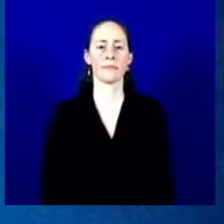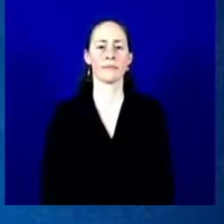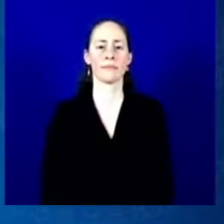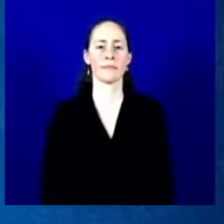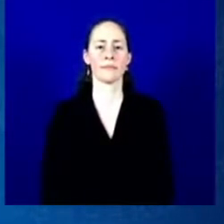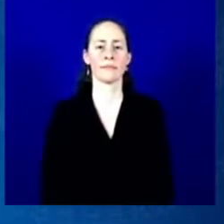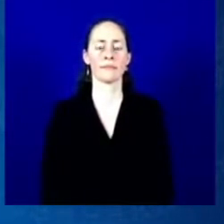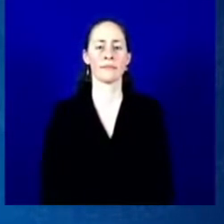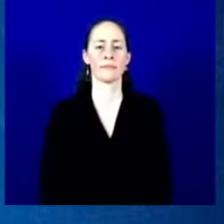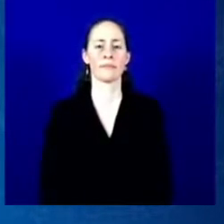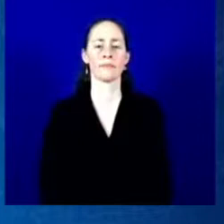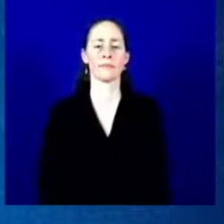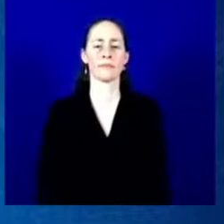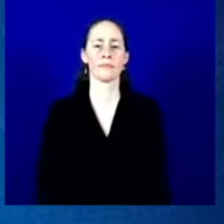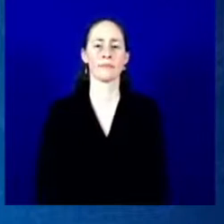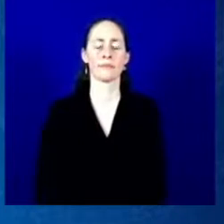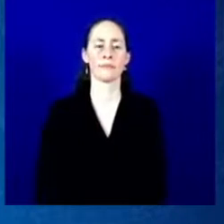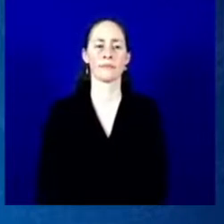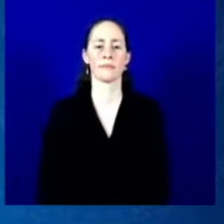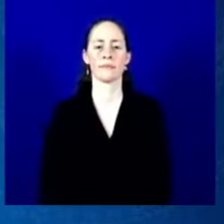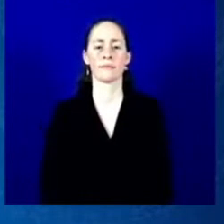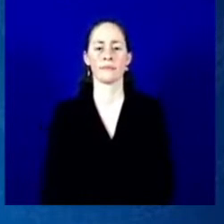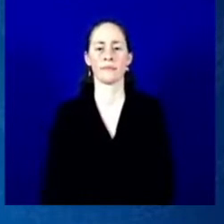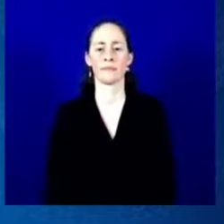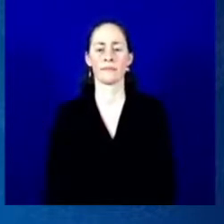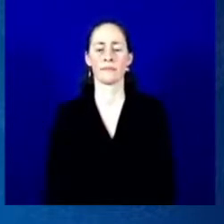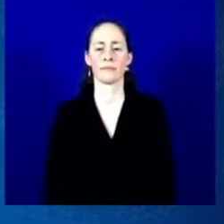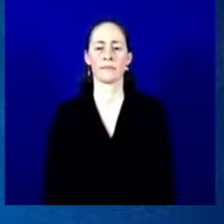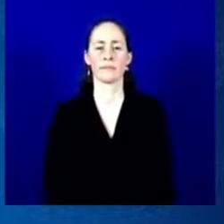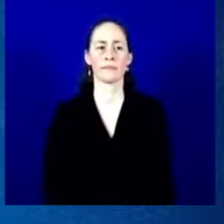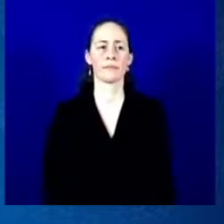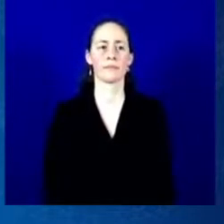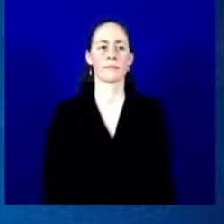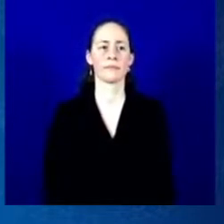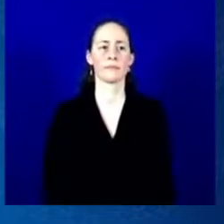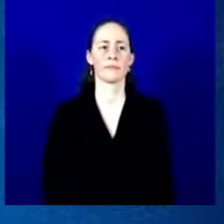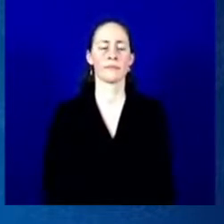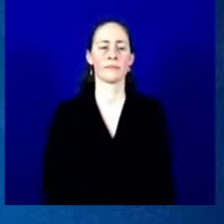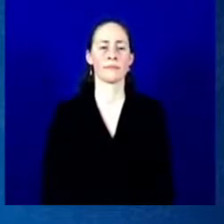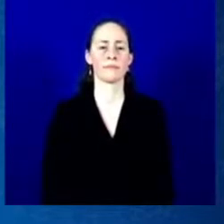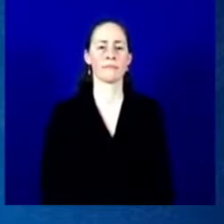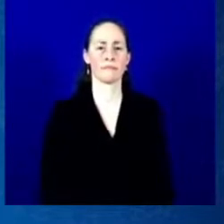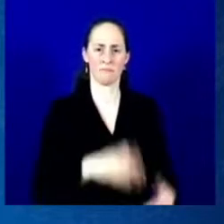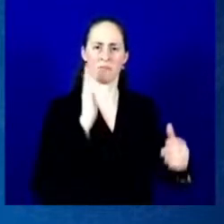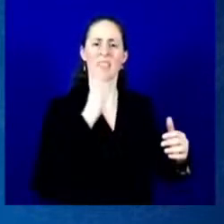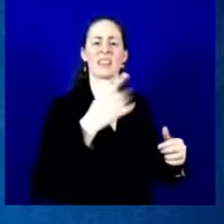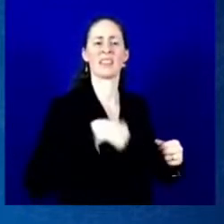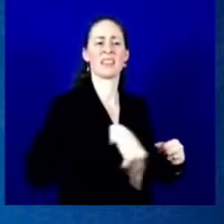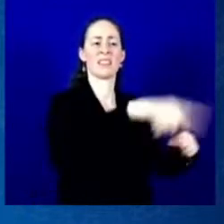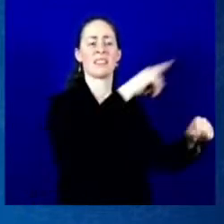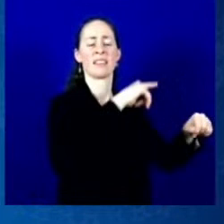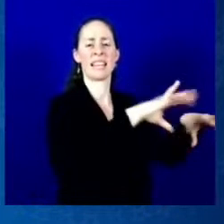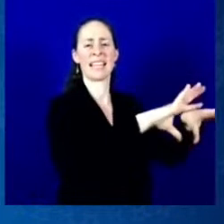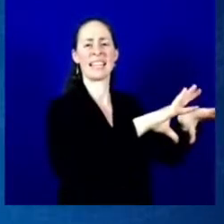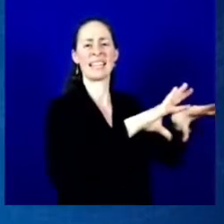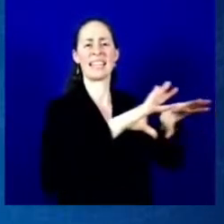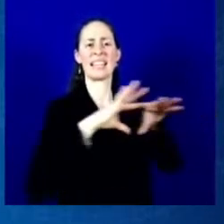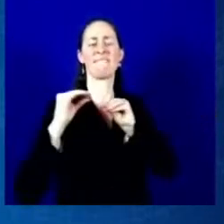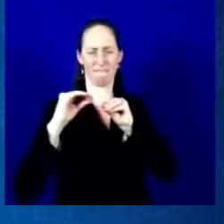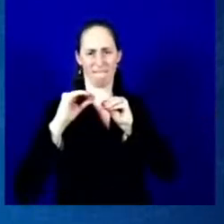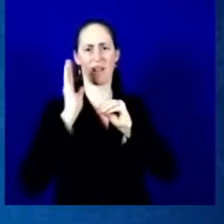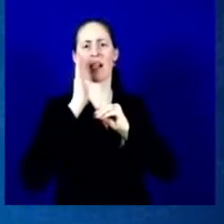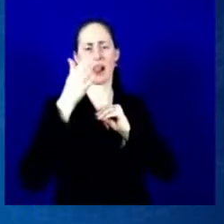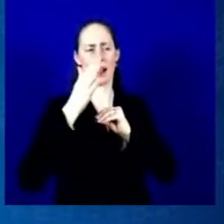even as we do, we'll maintain over-the-horizon capacity to suppress future threats to the homeland. And make no mistake, in